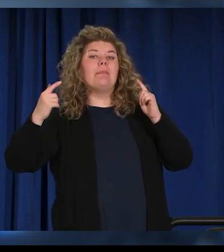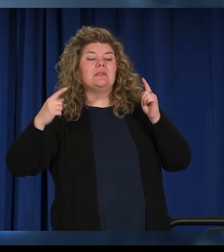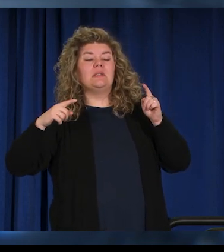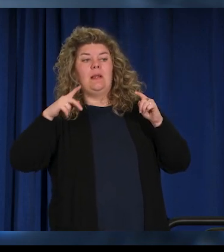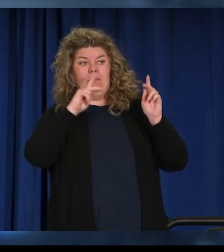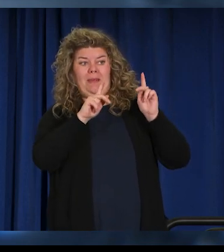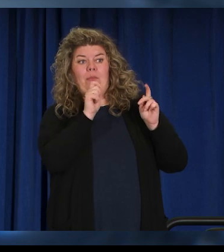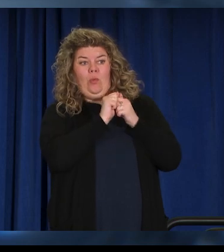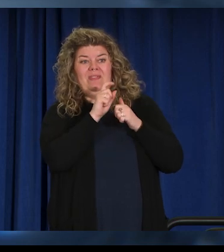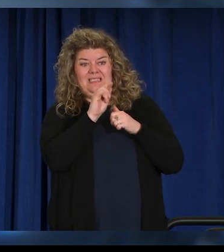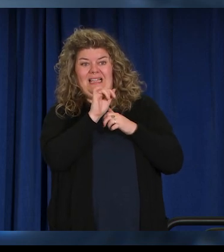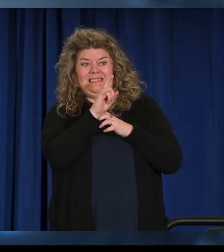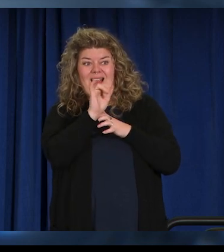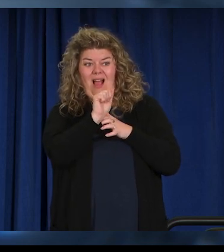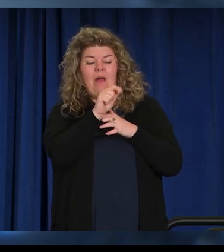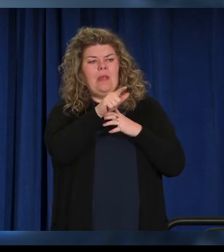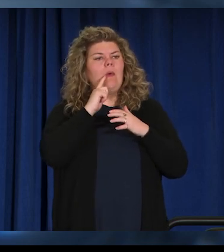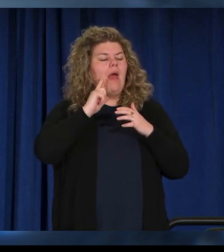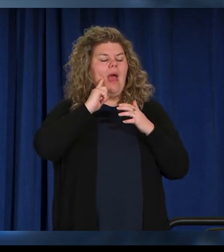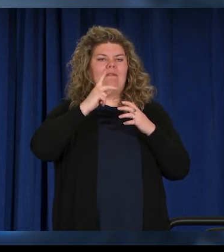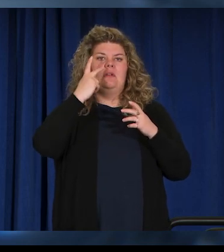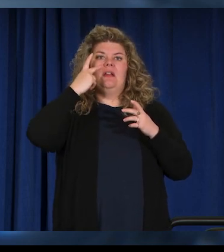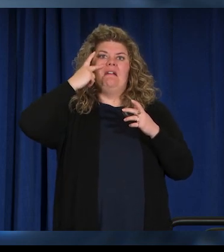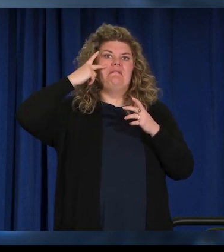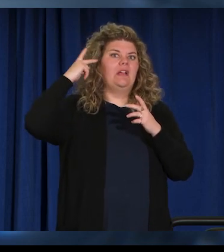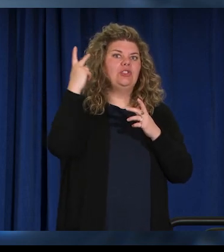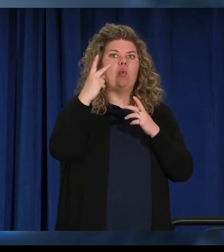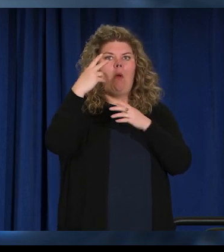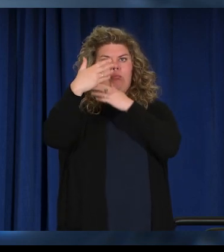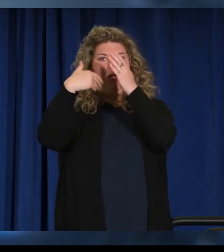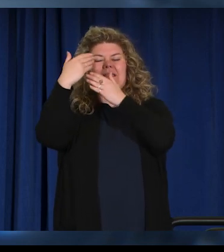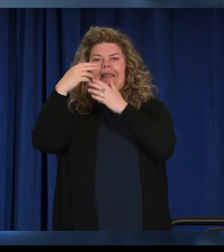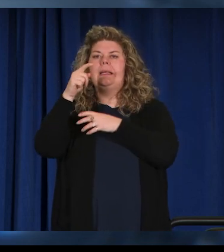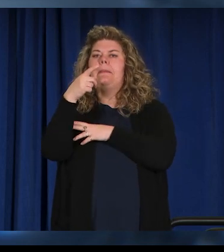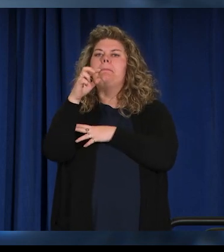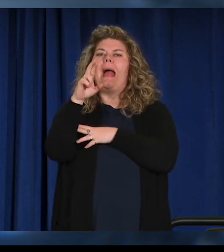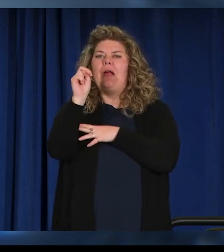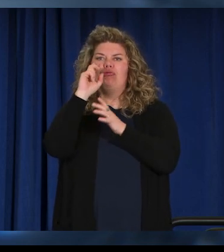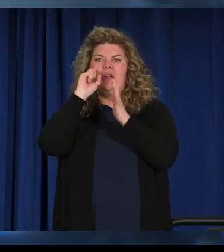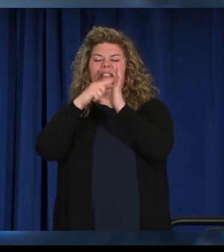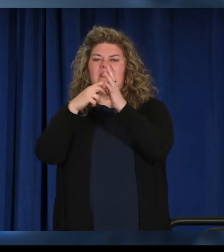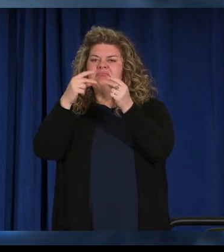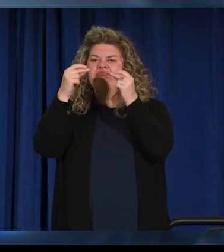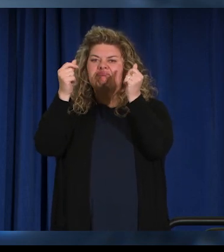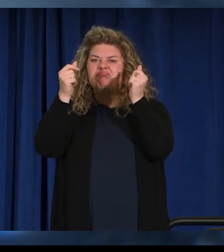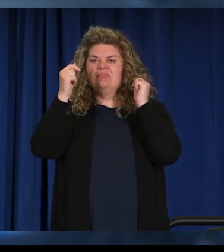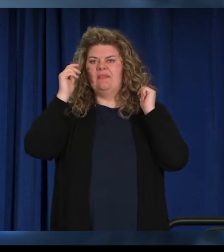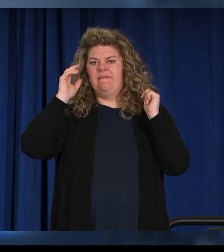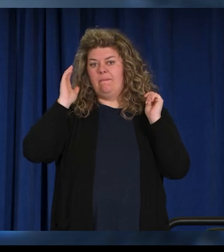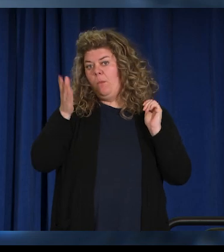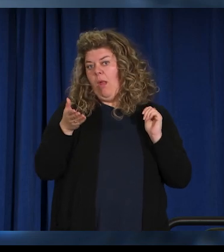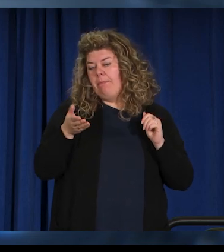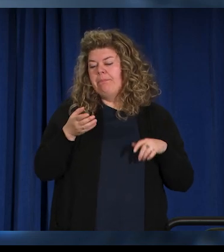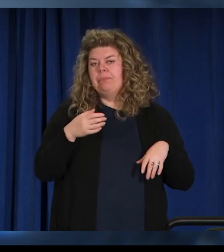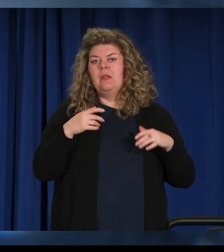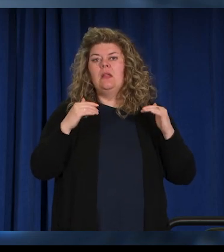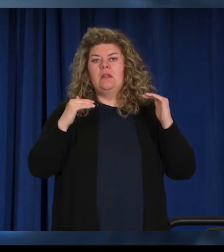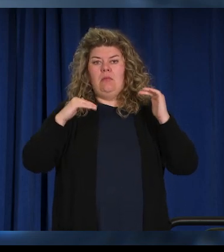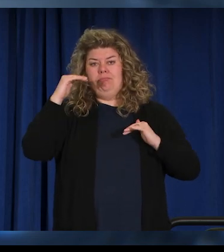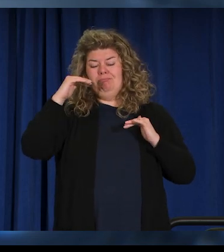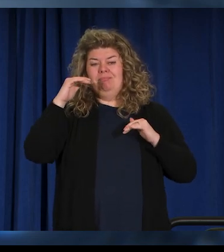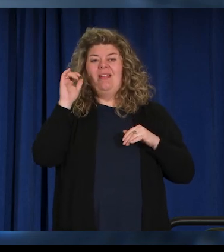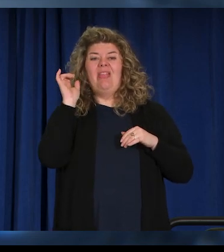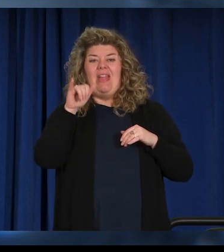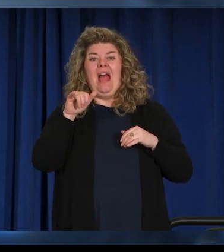those individuals to have highly developed visual processing and pattern recognition. And as a fun fact, over 50% of NASA's employees